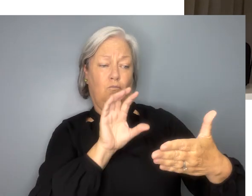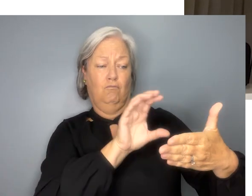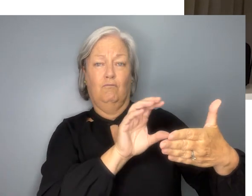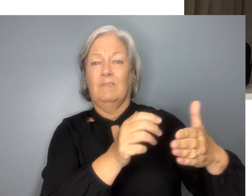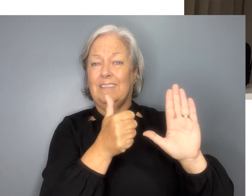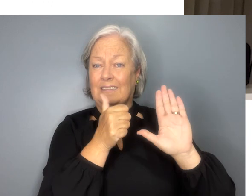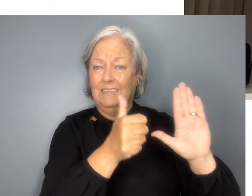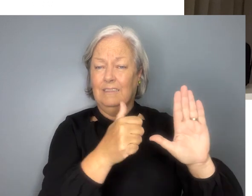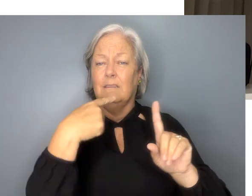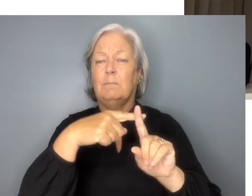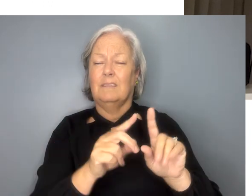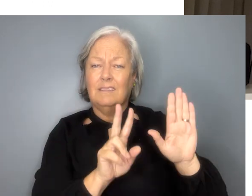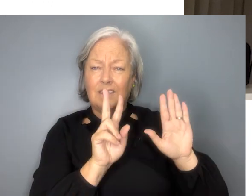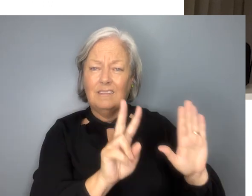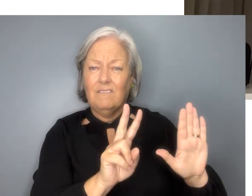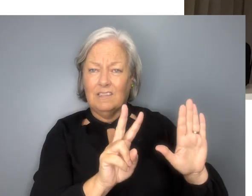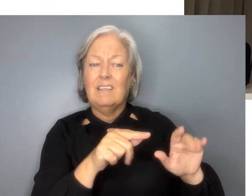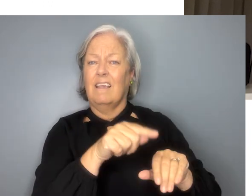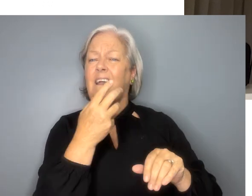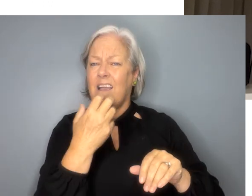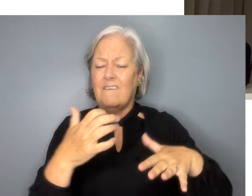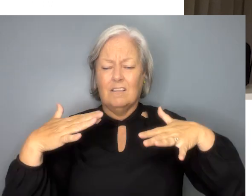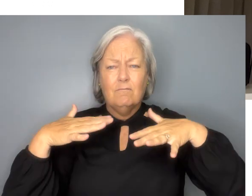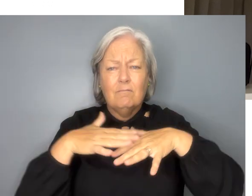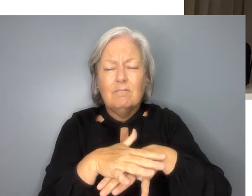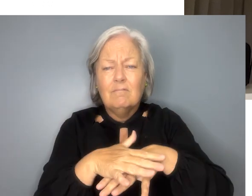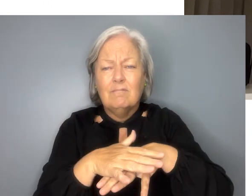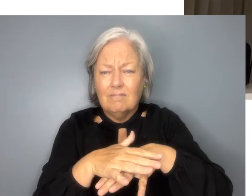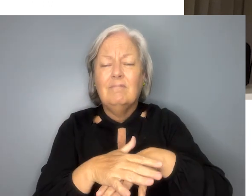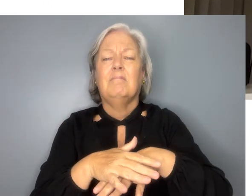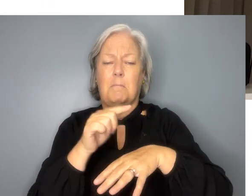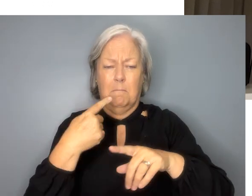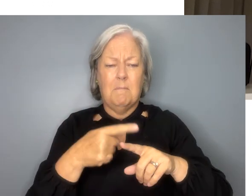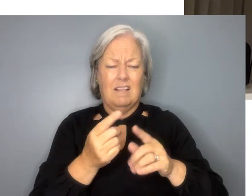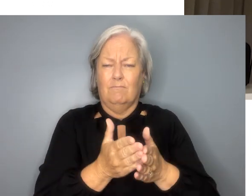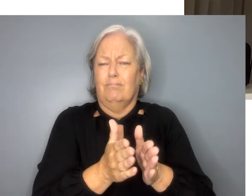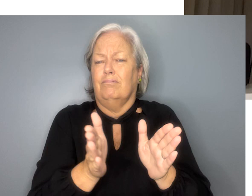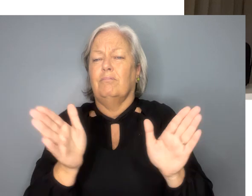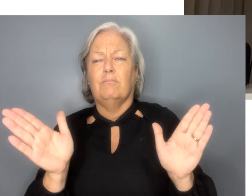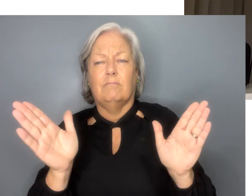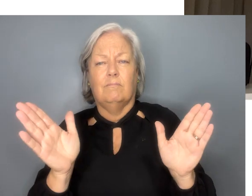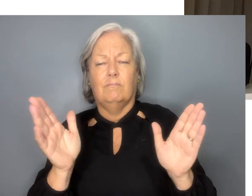Articles 6 and 7 are illustrative of intersectionality and not exhaustive.